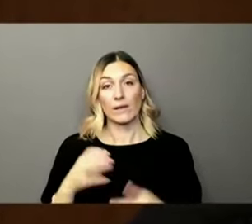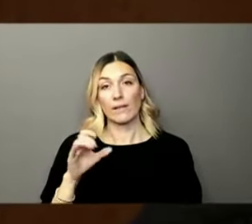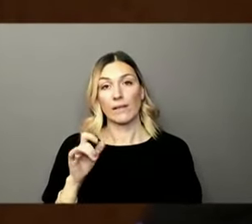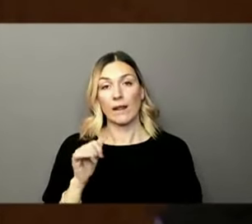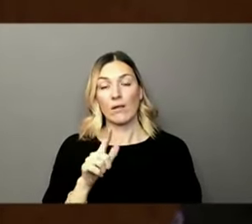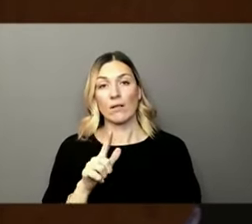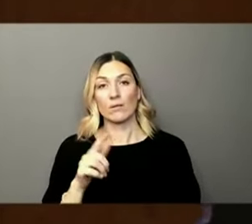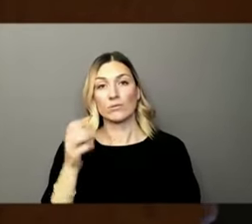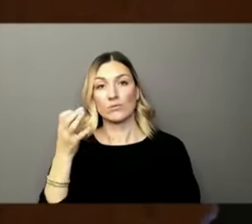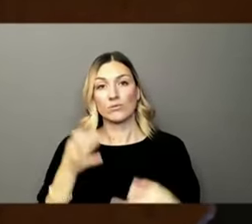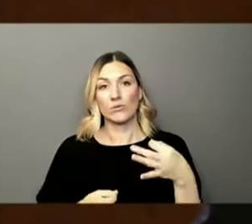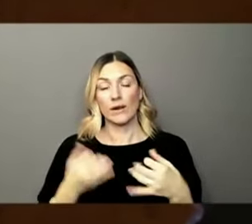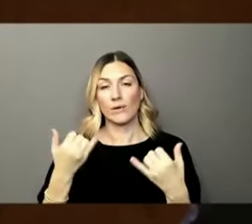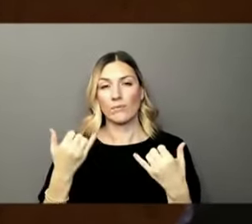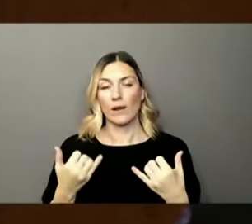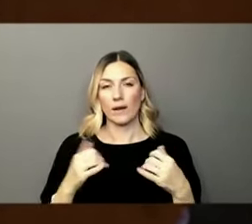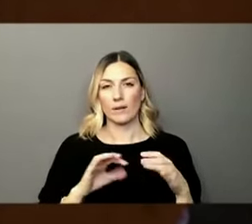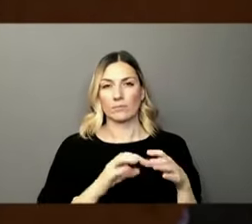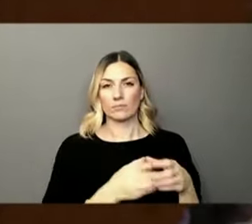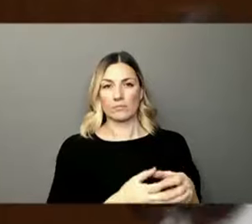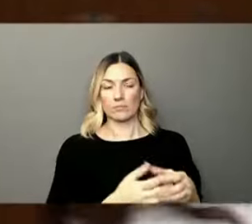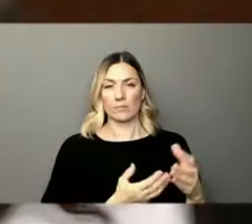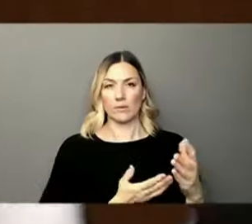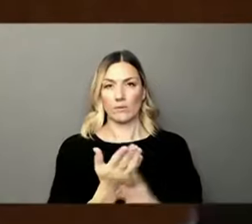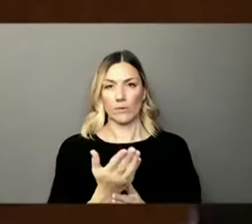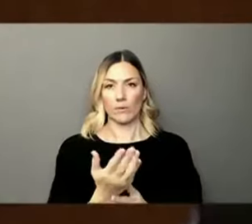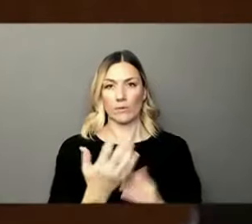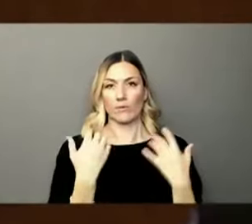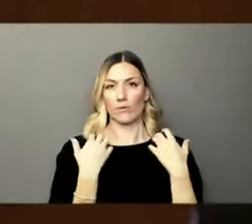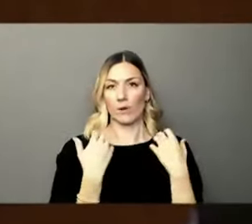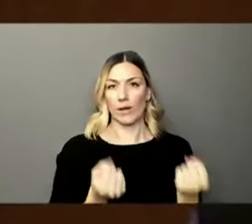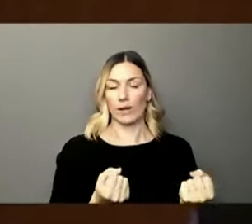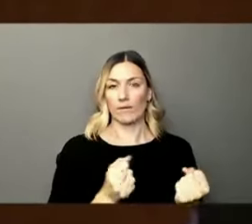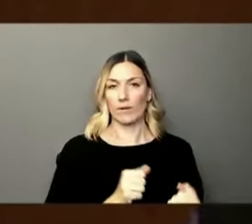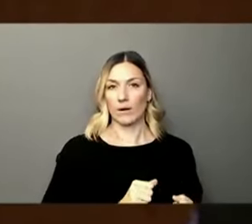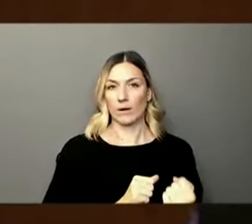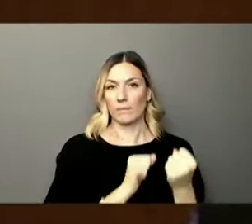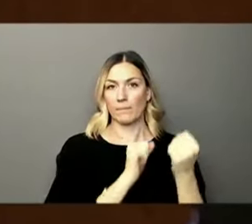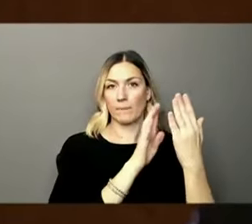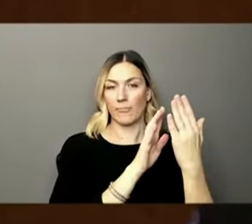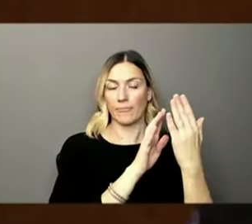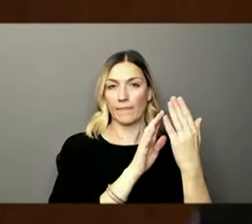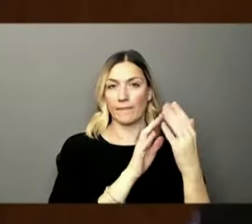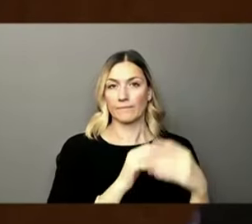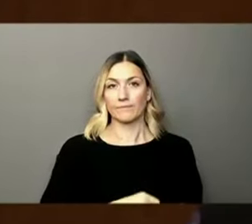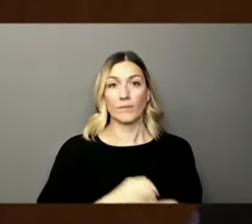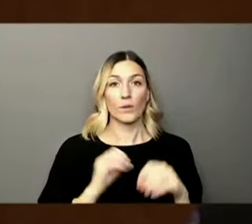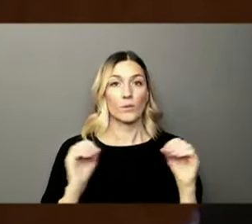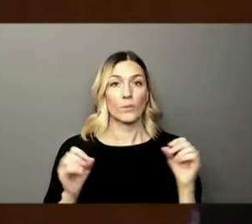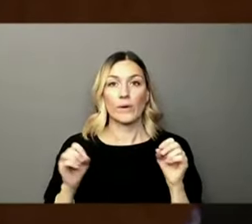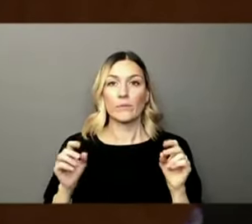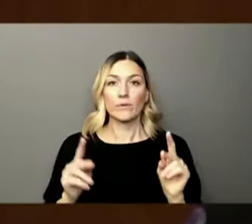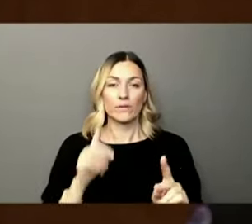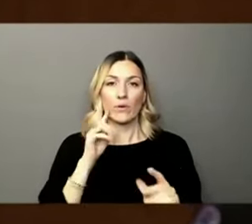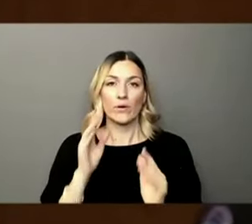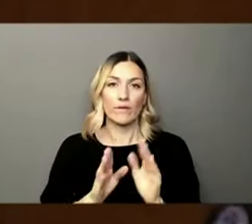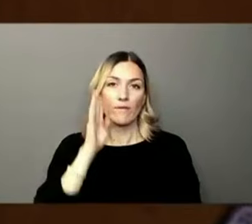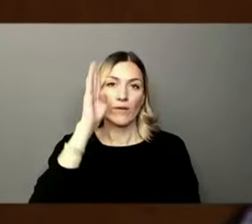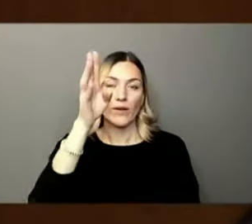largely siloed through the Recover mechanism, stifling opportunities for further